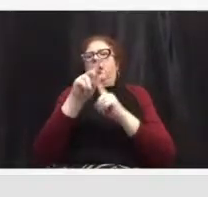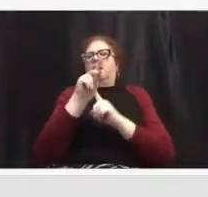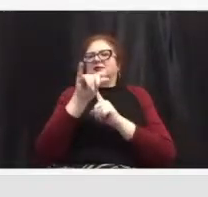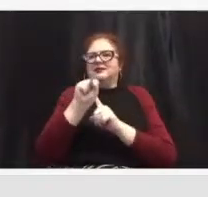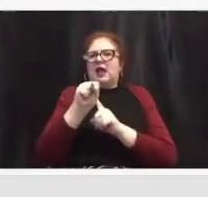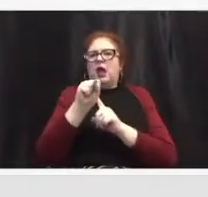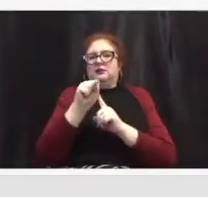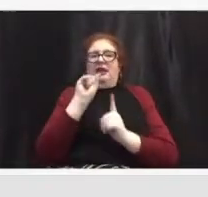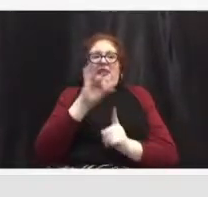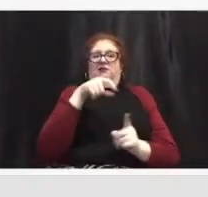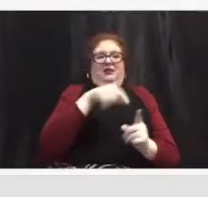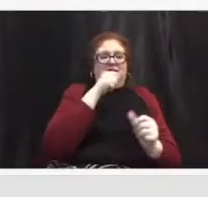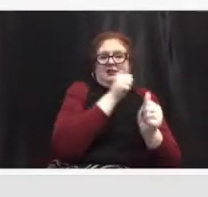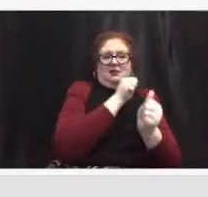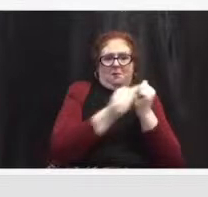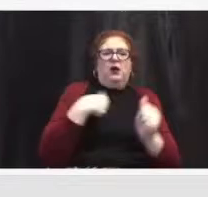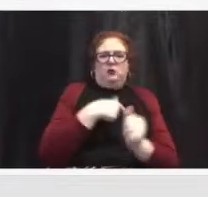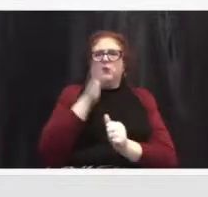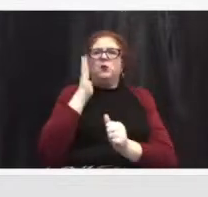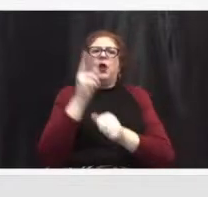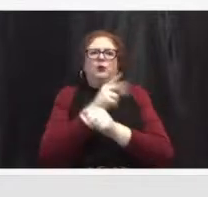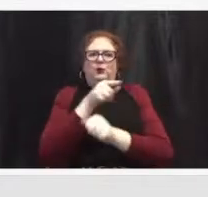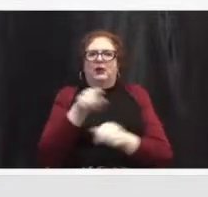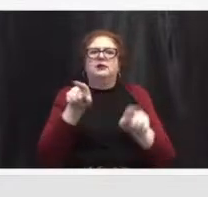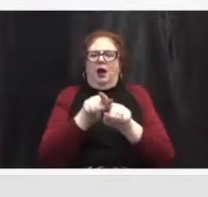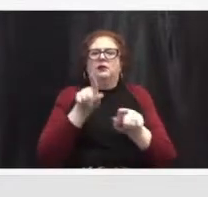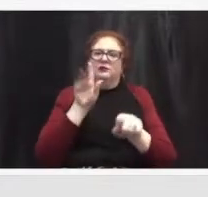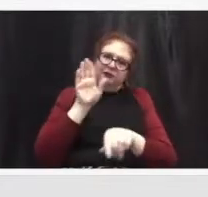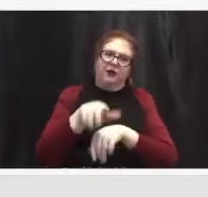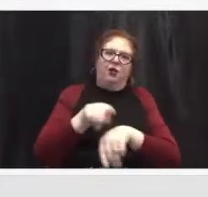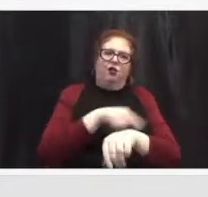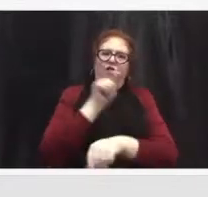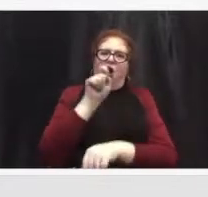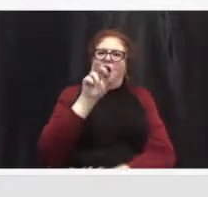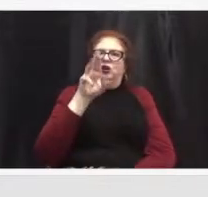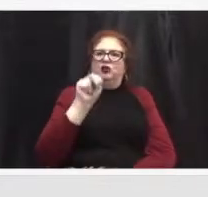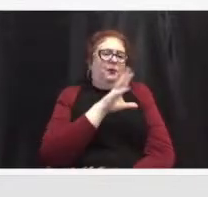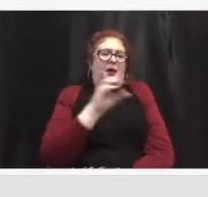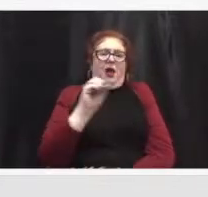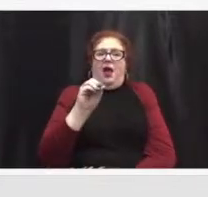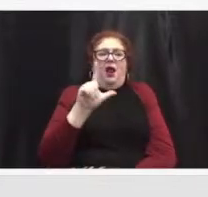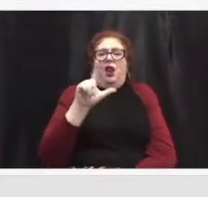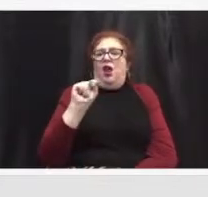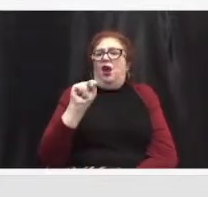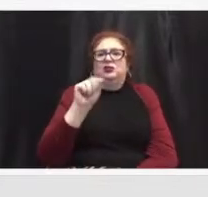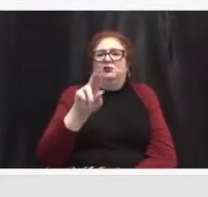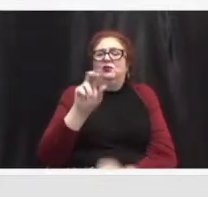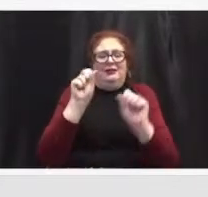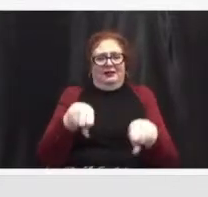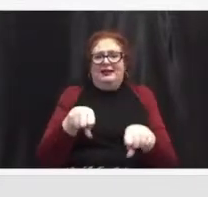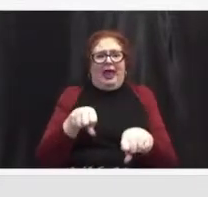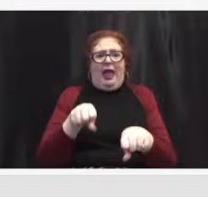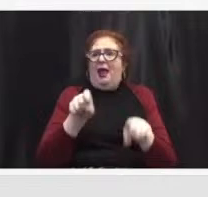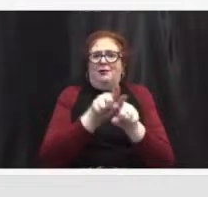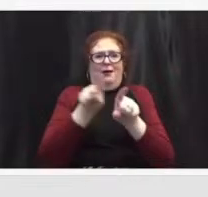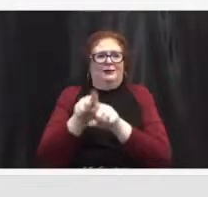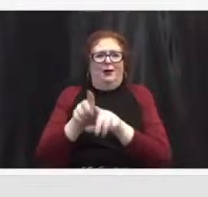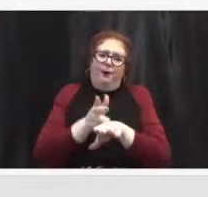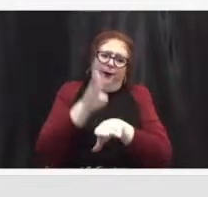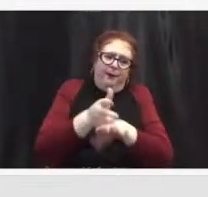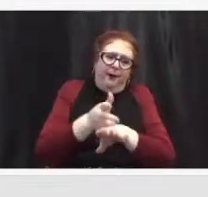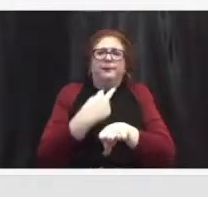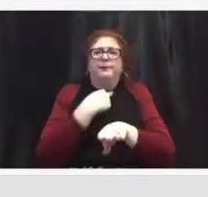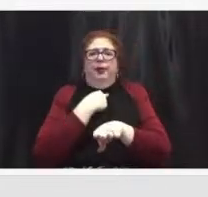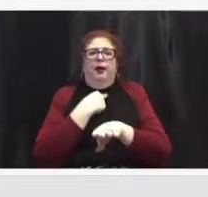So the parking issue is one that a long-term tenant can pull off a party in the properties just as easily as